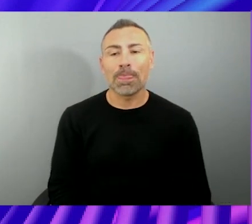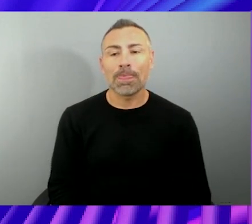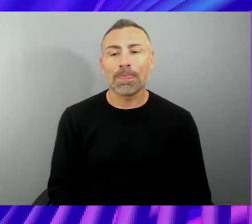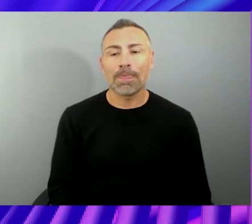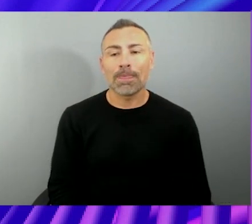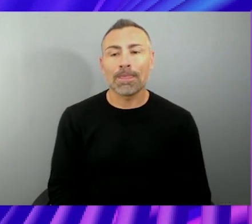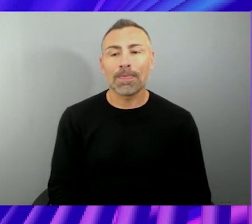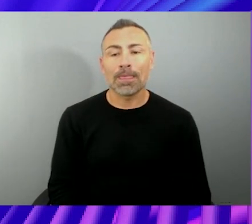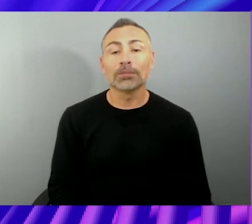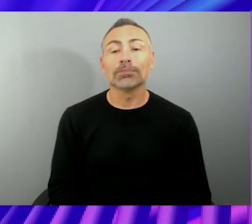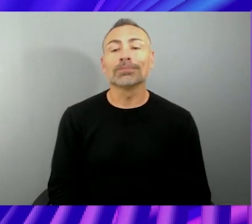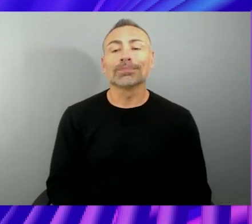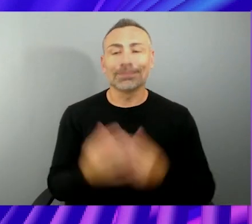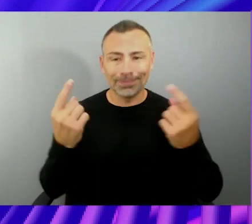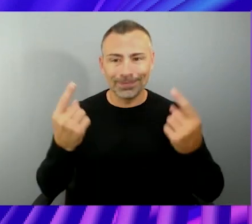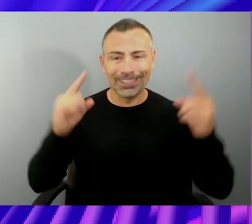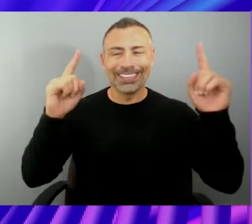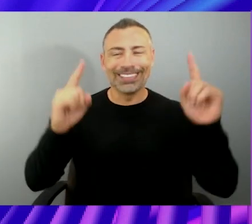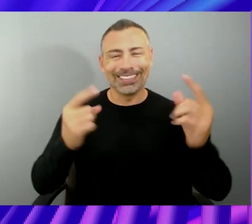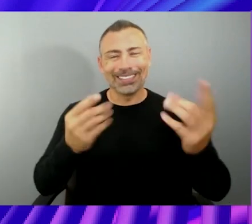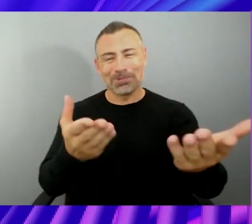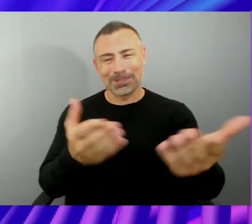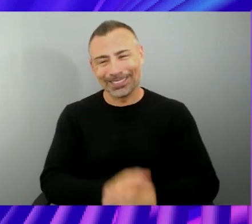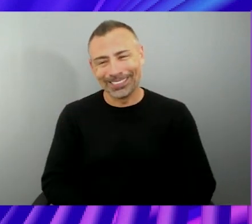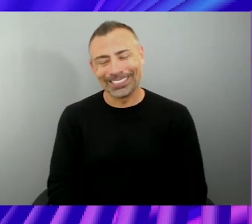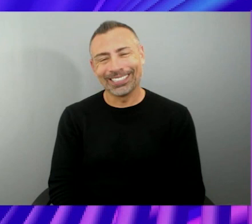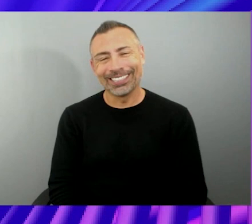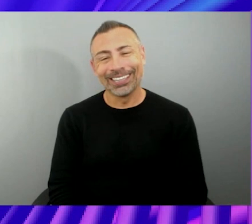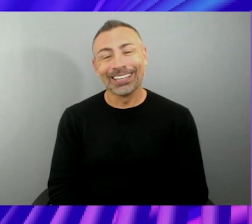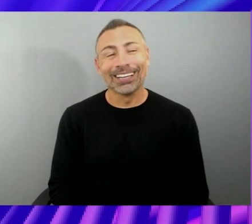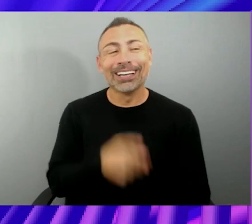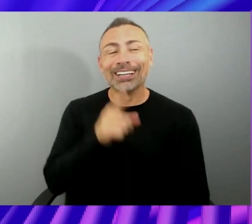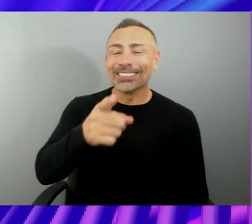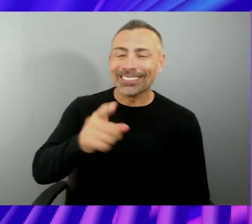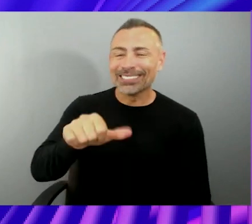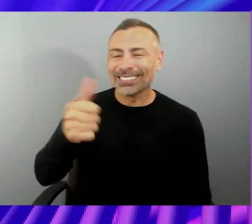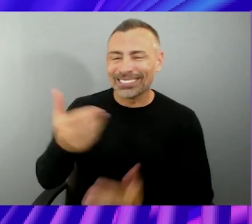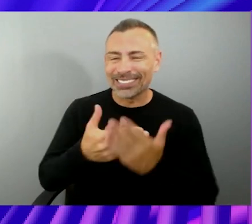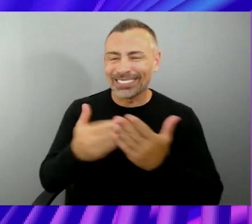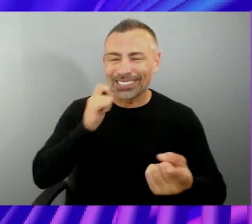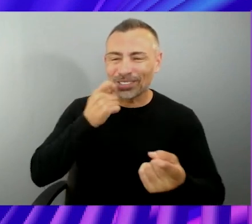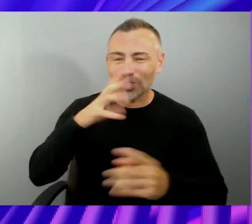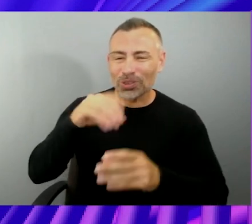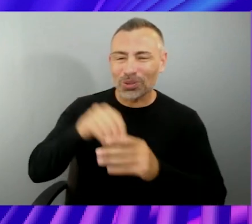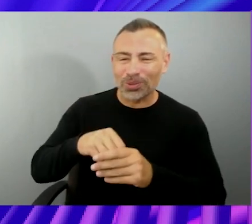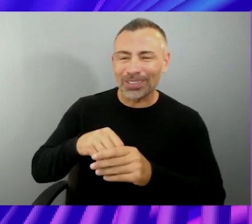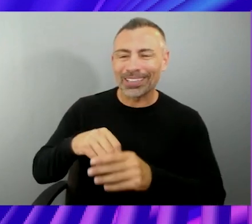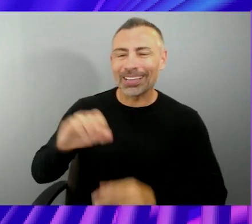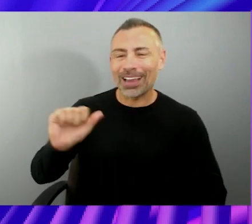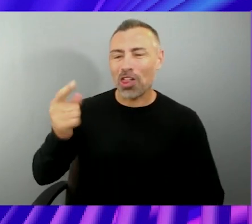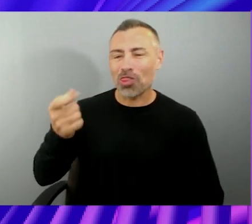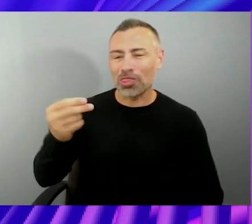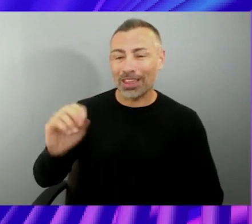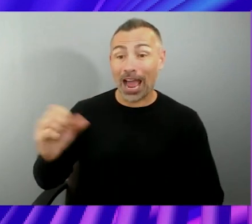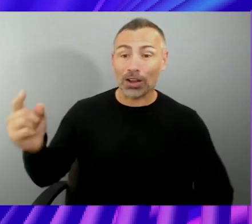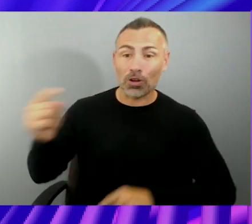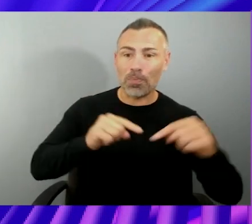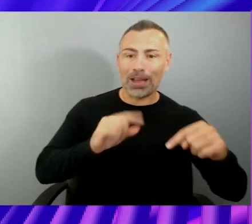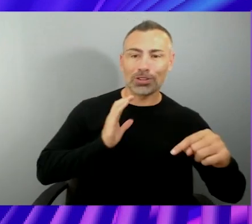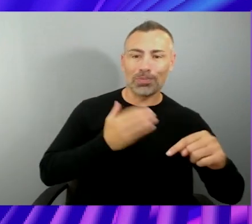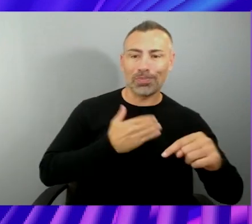there we go. So this is the other cool thing about Athena is I can go back to my previous queries when I mess stuff up, and